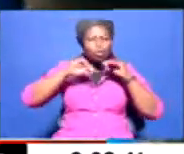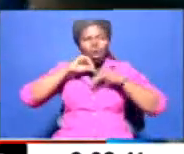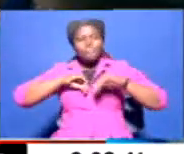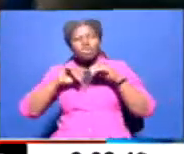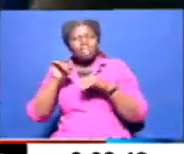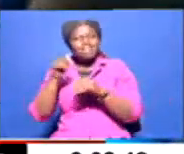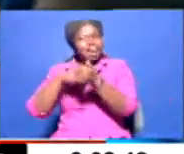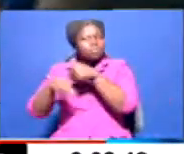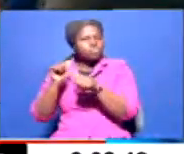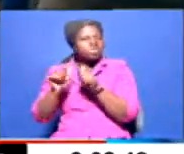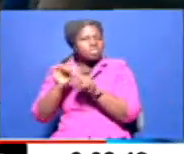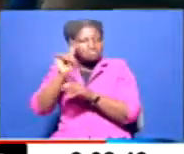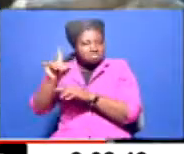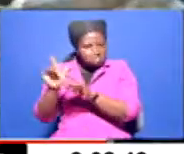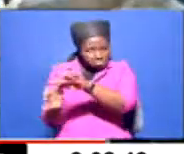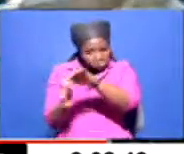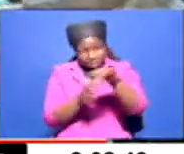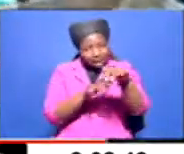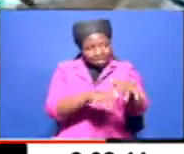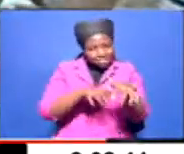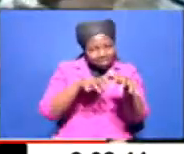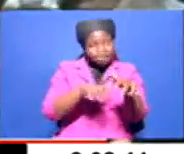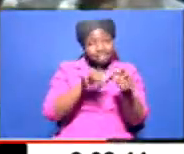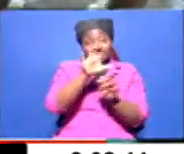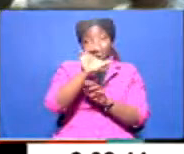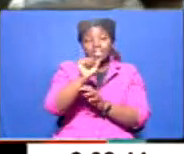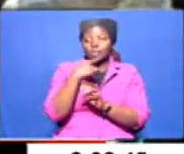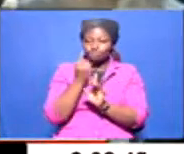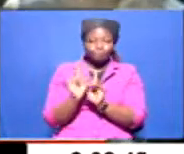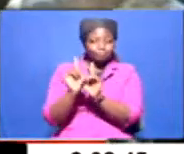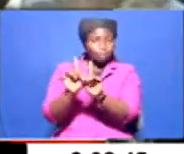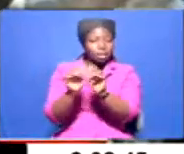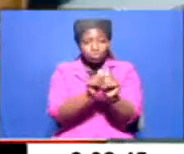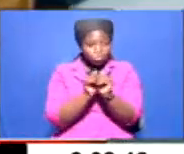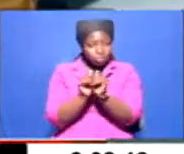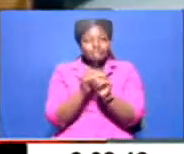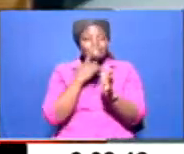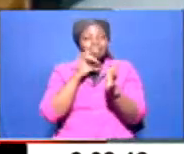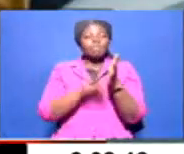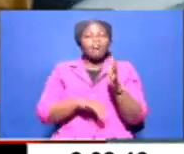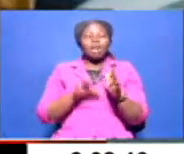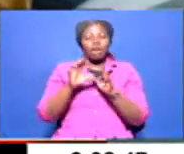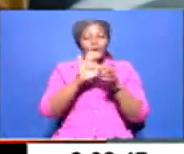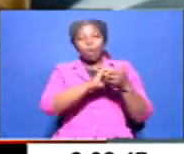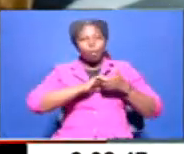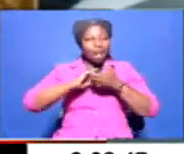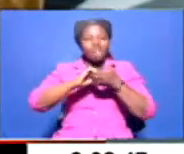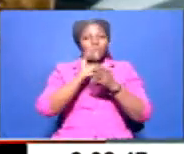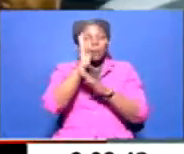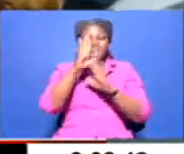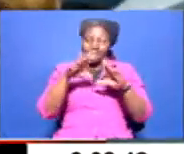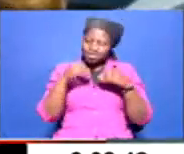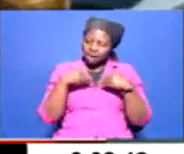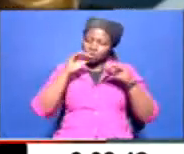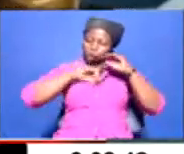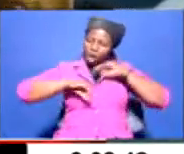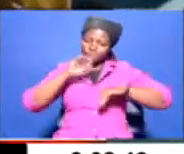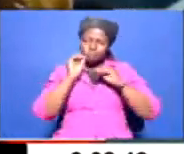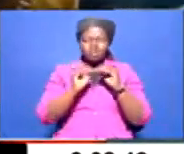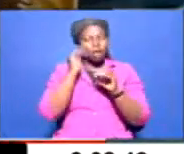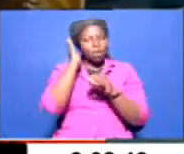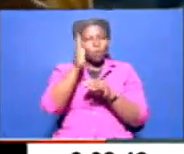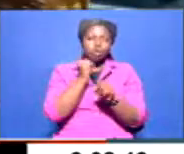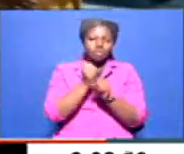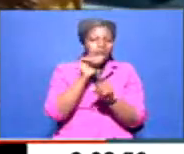Cabinet Secretary Peter Munya, who accompanied her, said the coalition will not tolerate corruption and will do everything possible